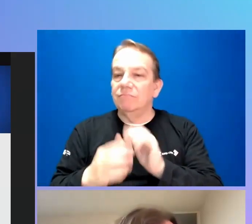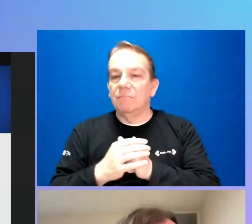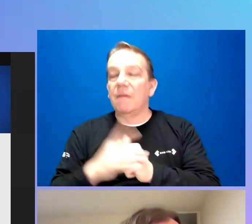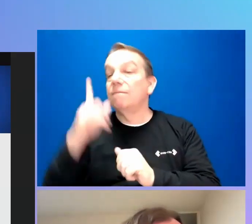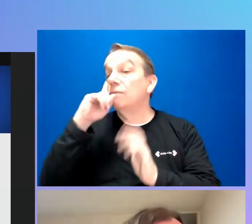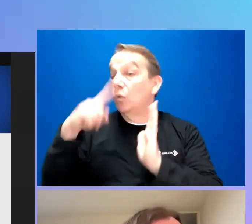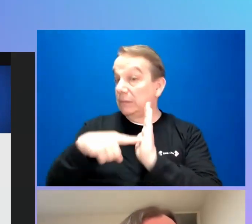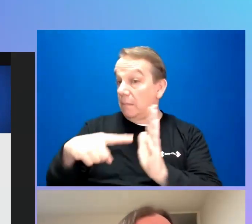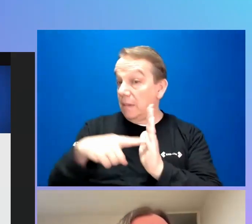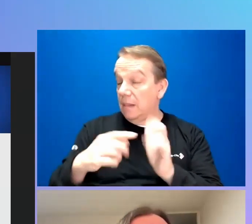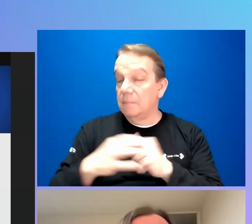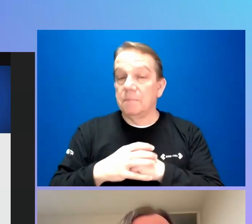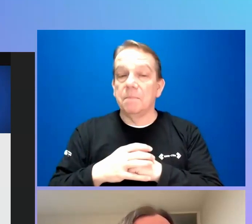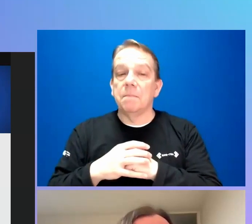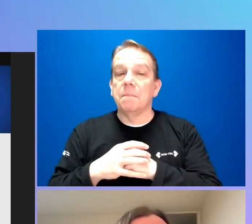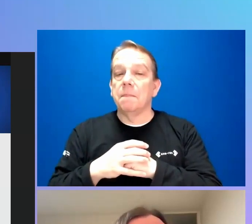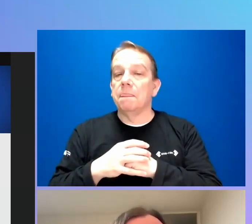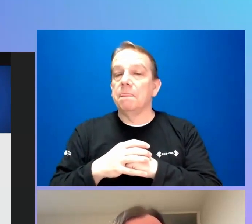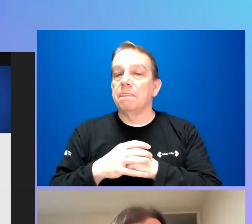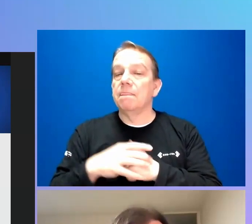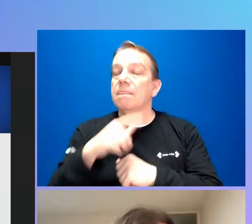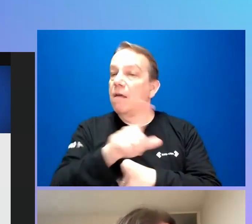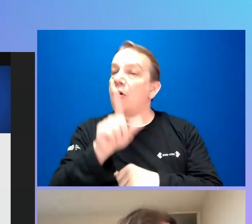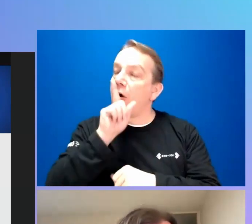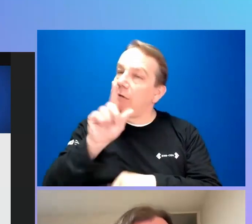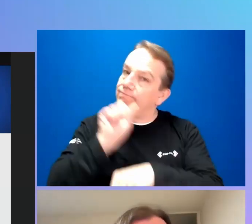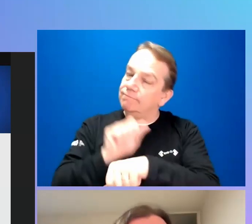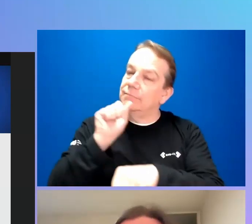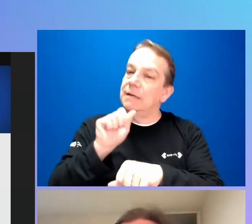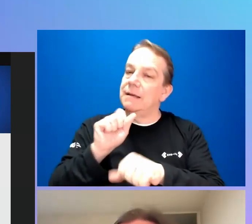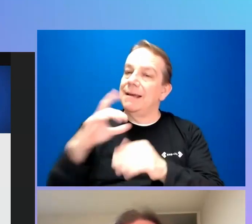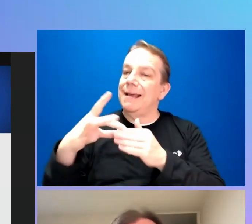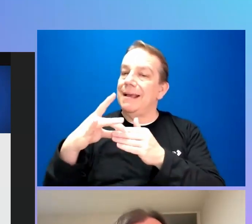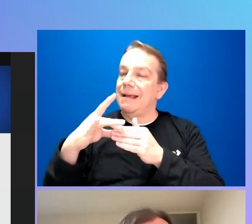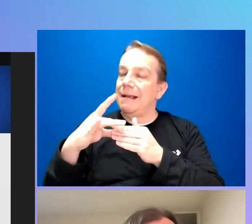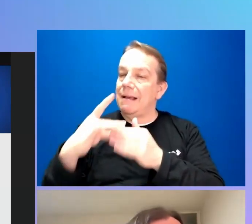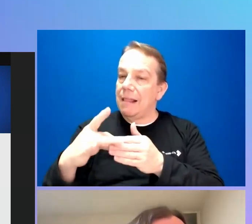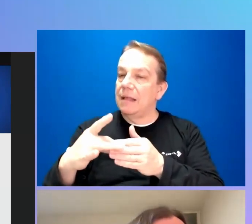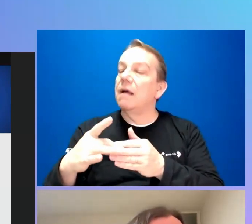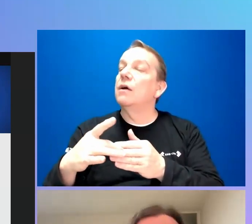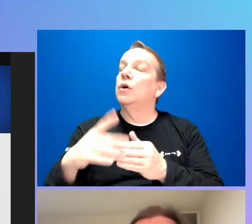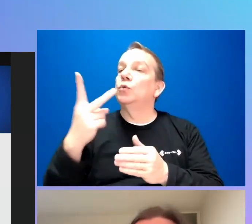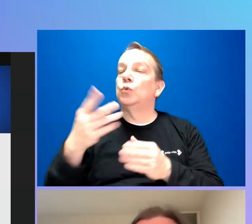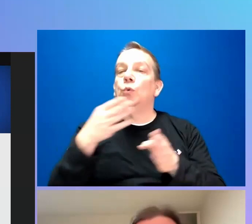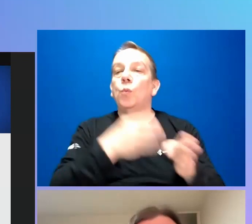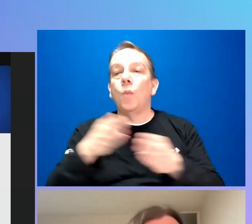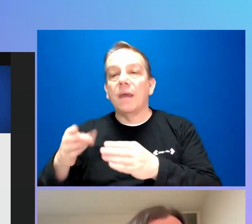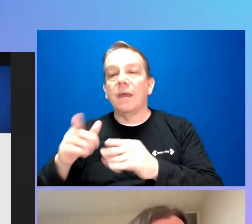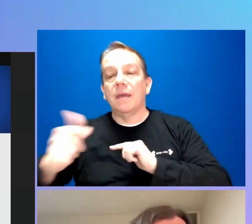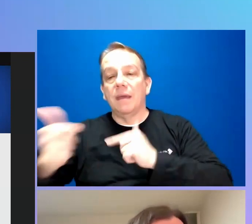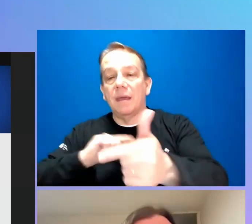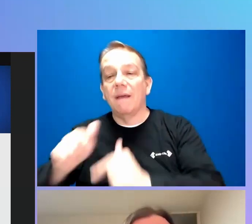example, there are guidelines on two-way voice communication and video